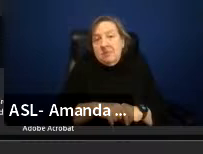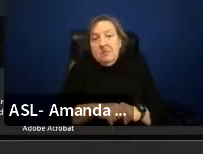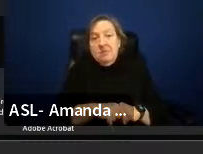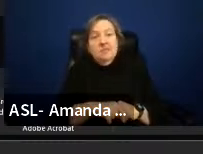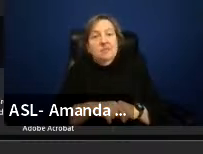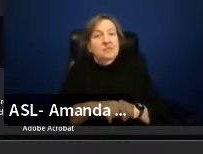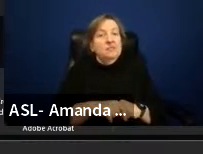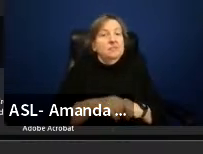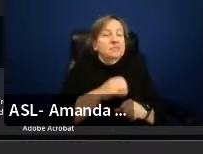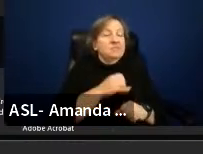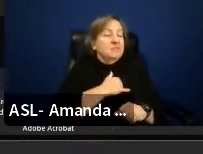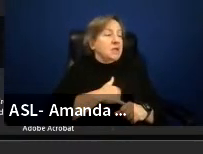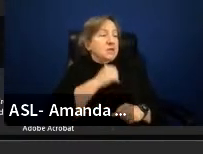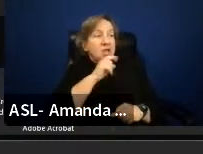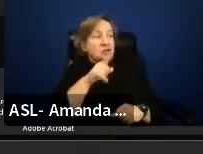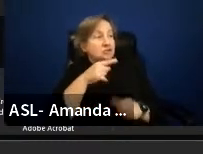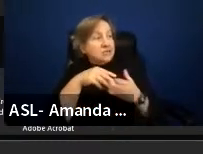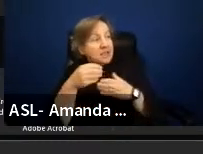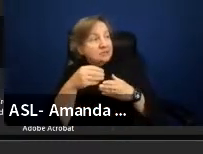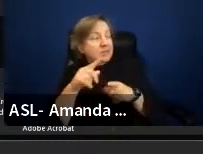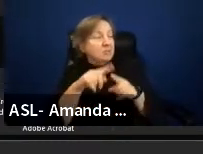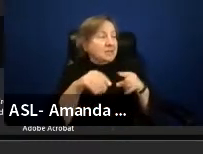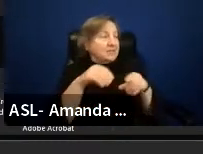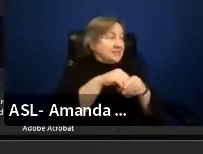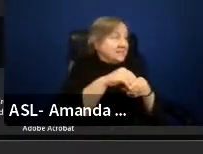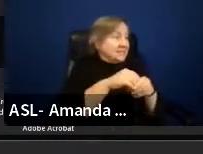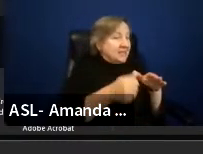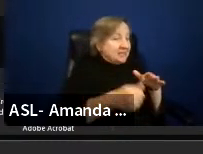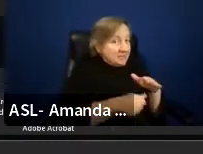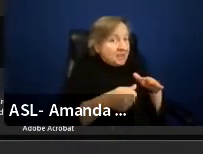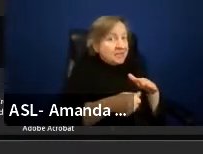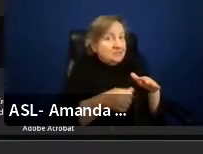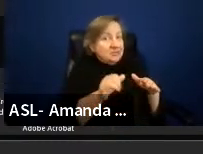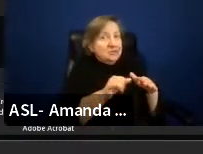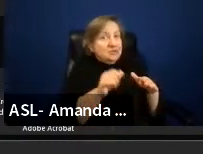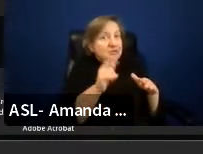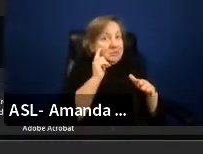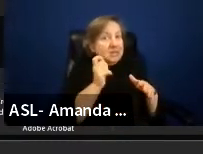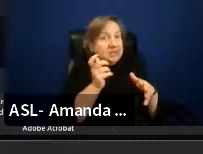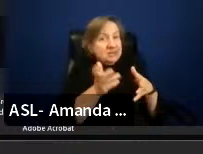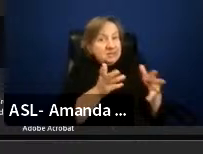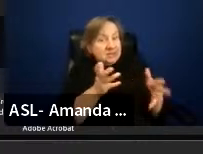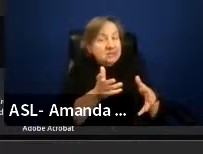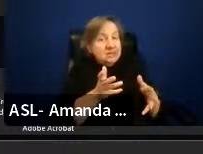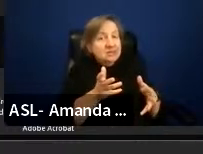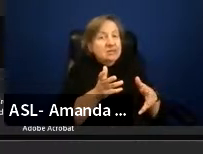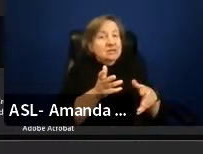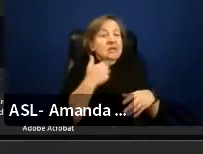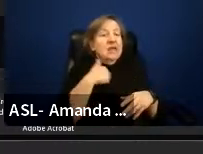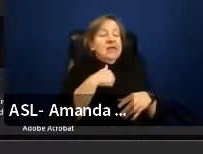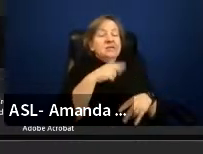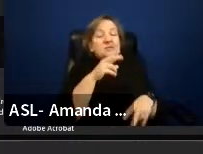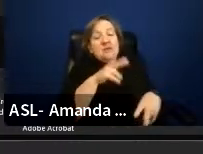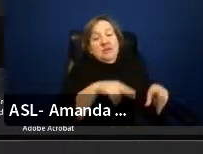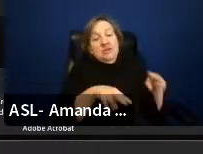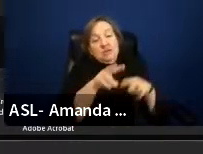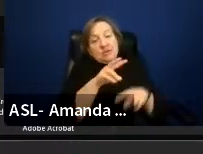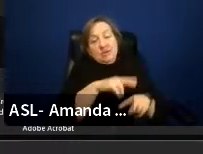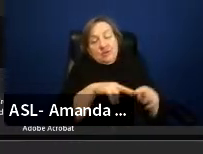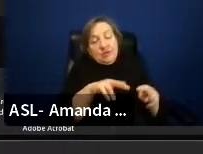not just outside, but inside and down in the Yes. basement, okay, because as we look at this,